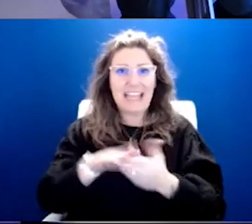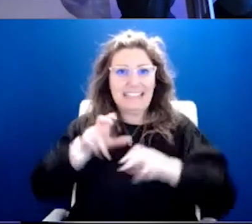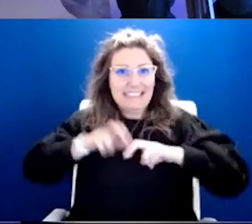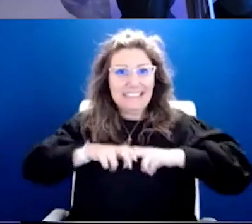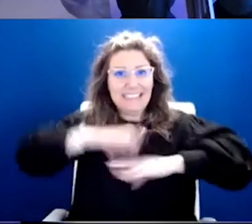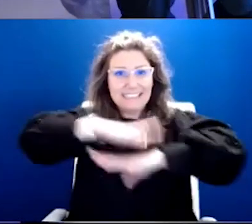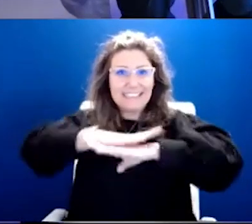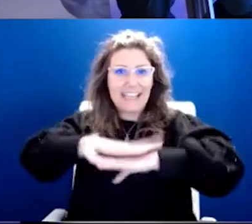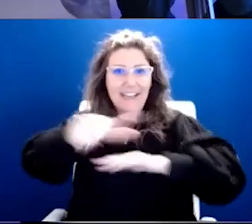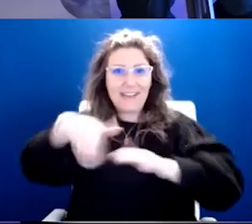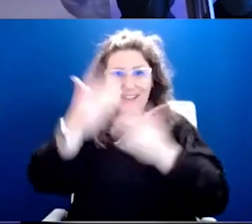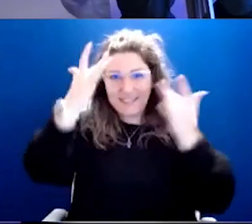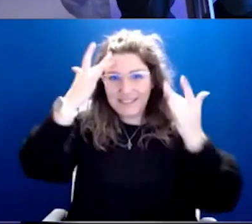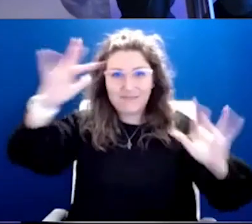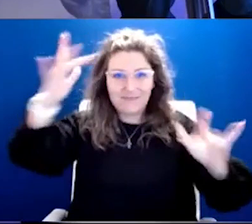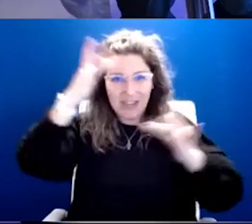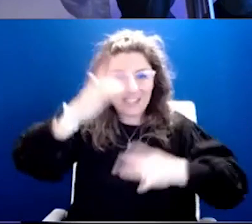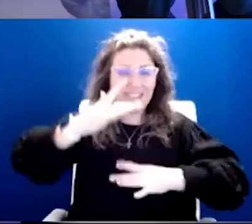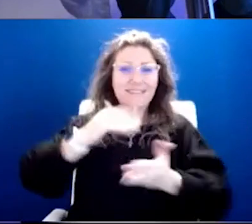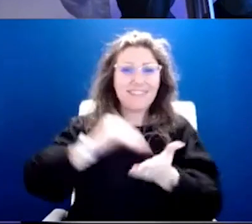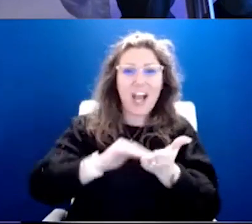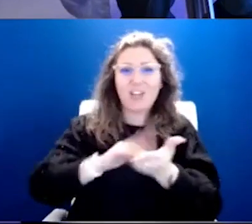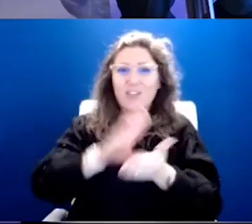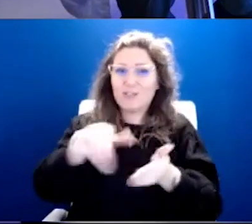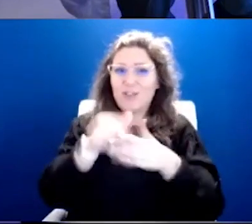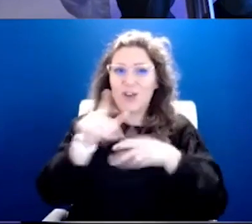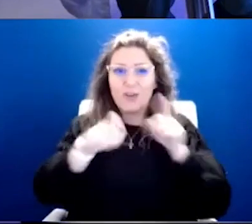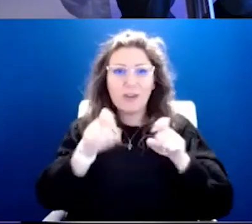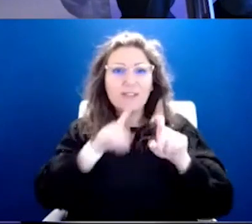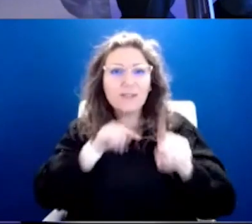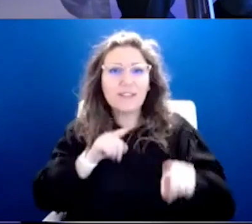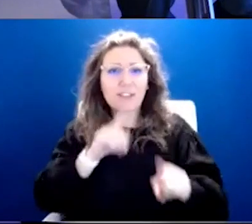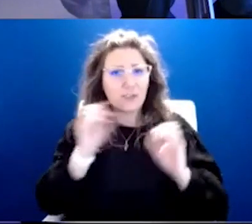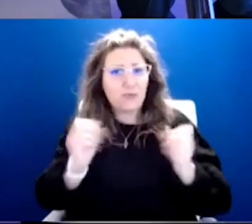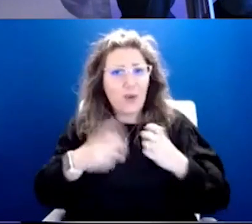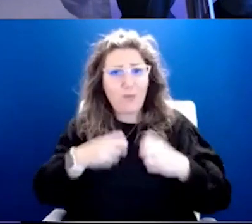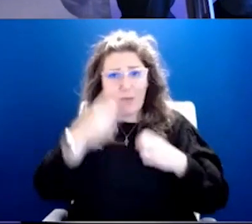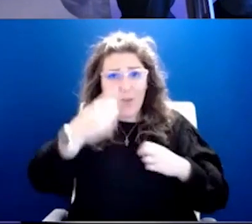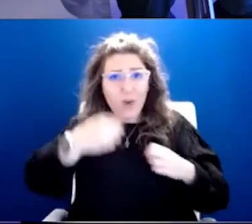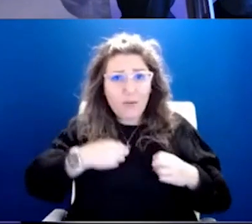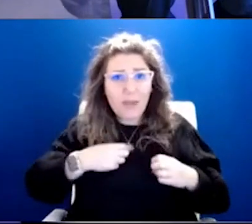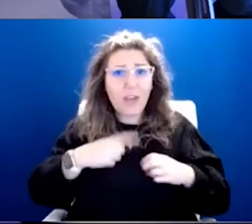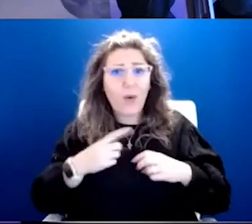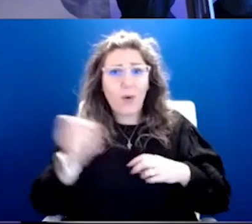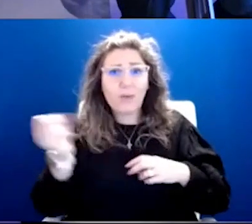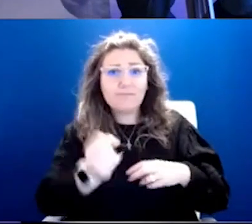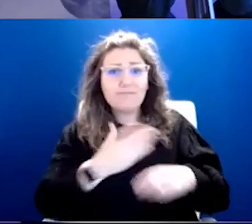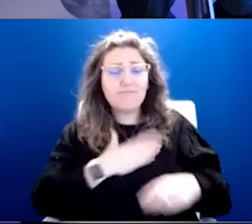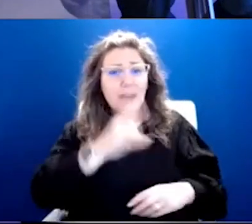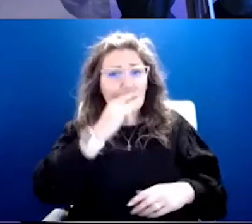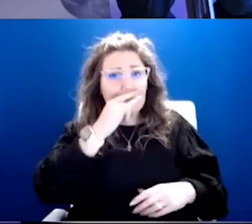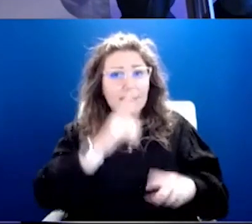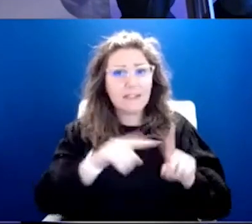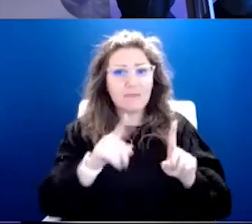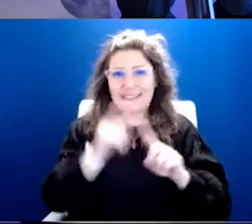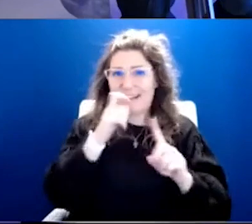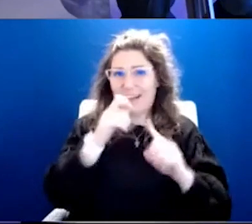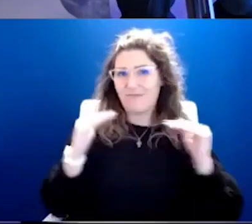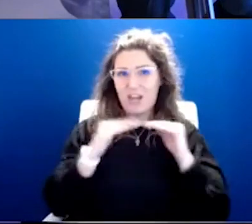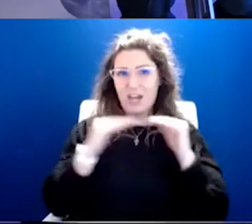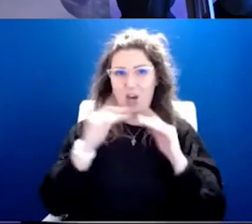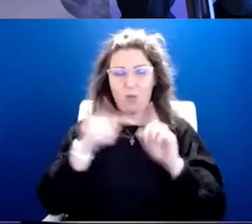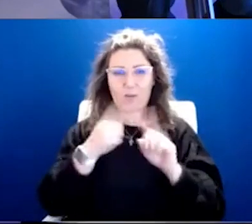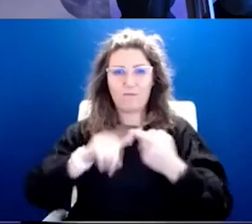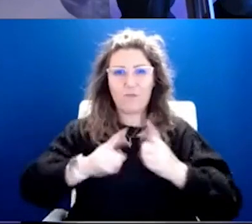all my questions answered. So it was no problem for me to go do it, or to go take my children to do it. Yeah. But that's not fair when I have friends who have children who